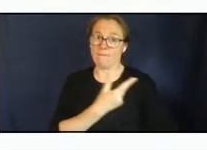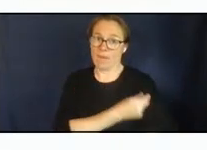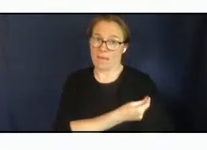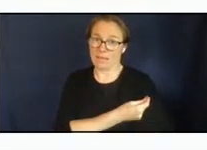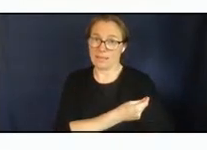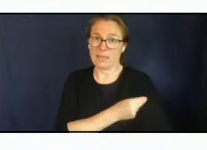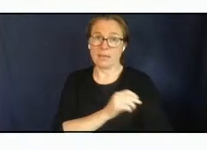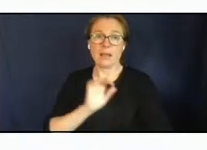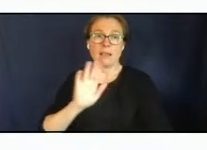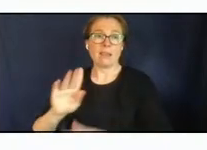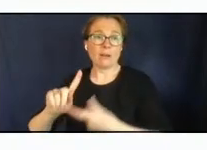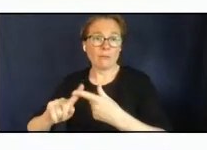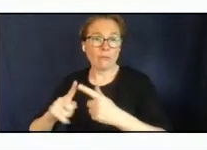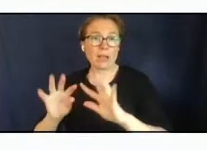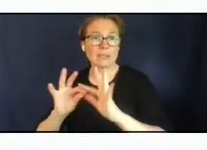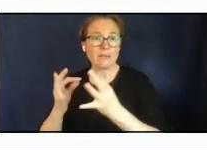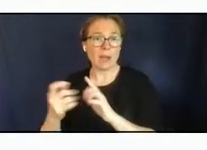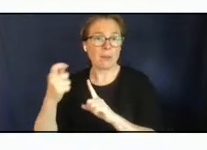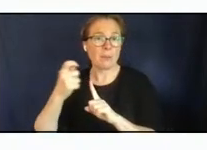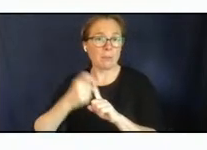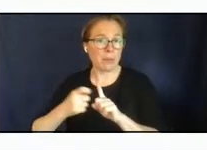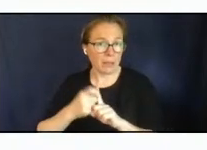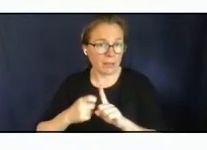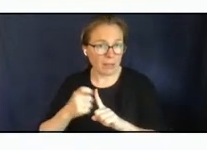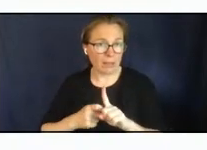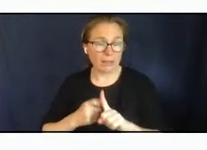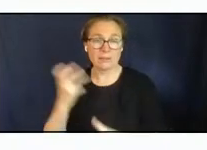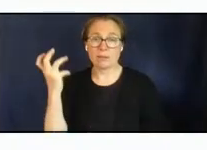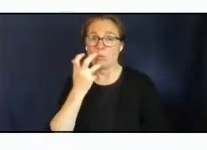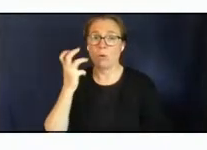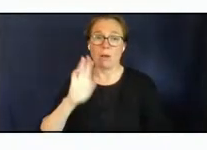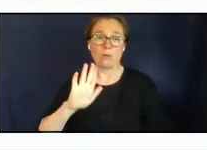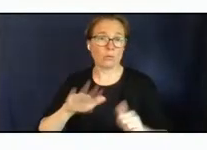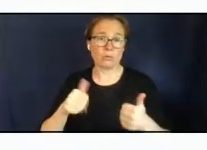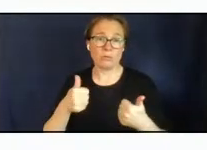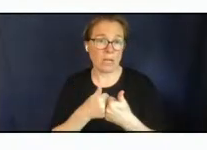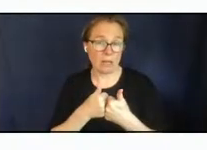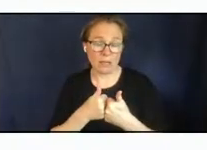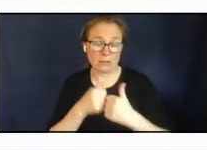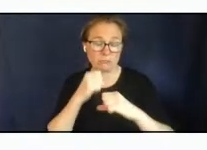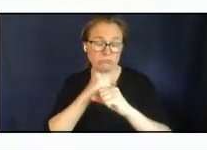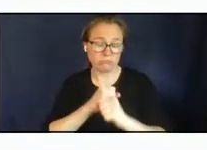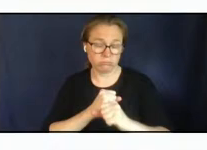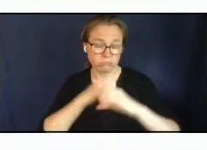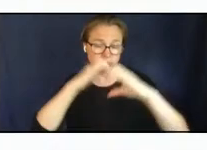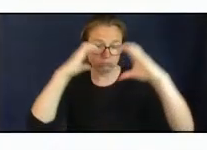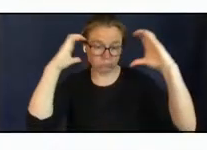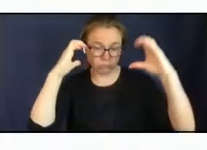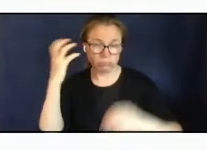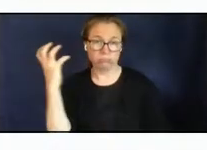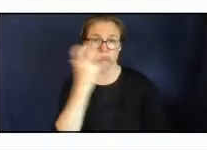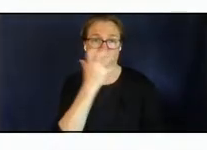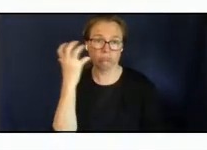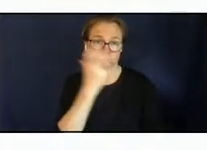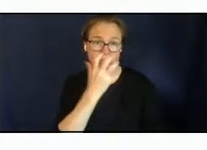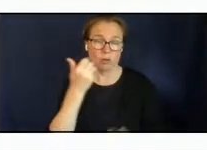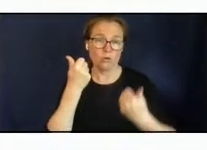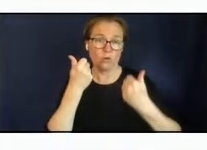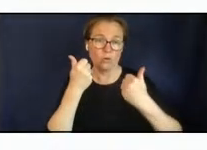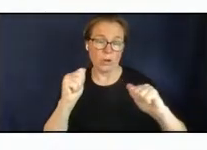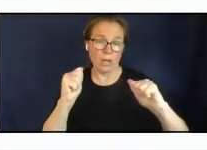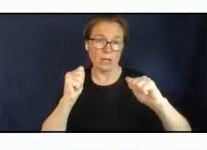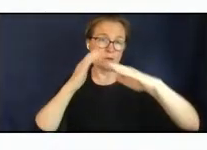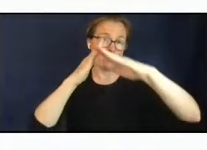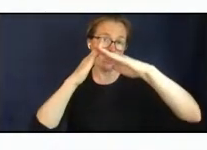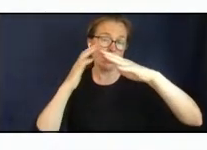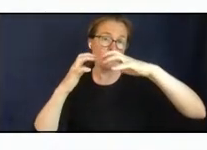neighbors. So I can only appreciate the challenge you're trying to go through because you have the historical stuff you're trying to bust through as well. But it is